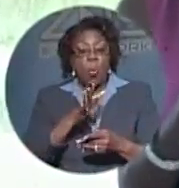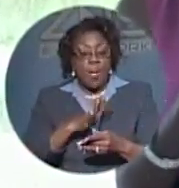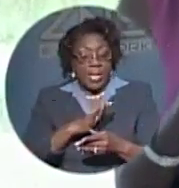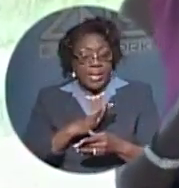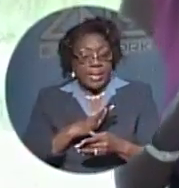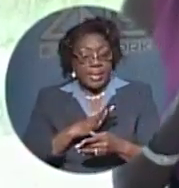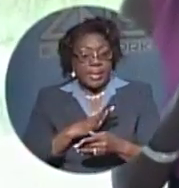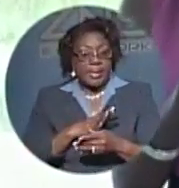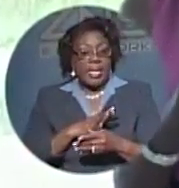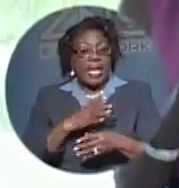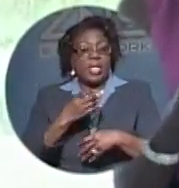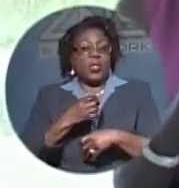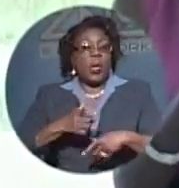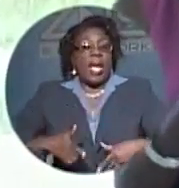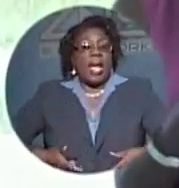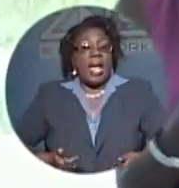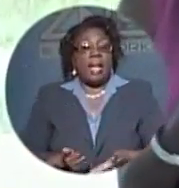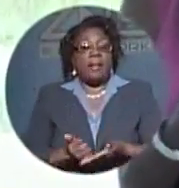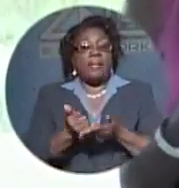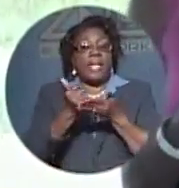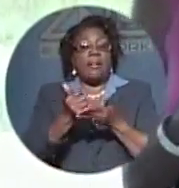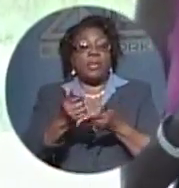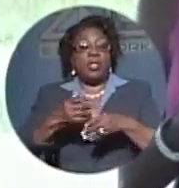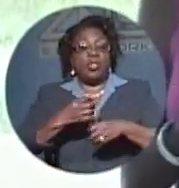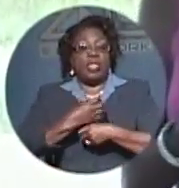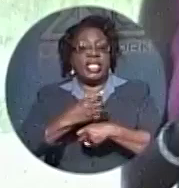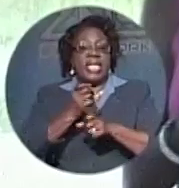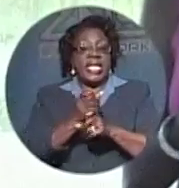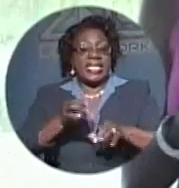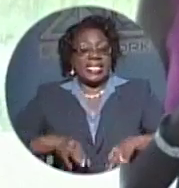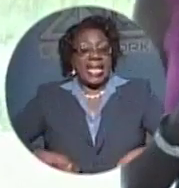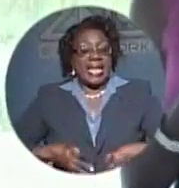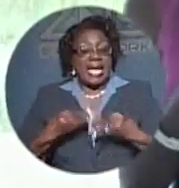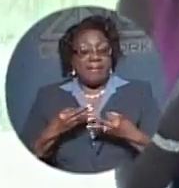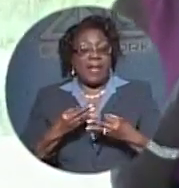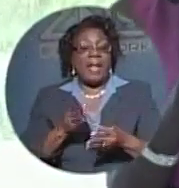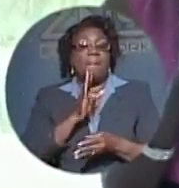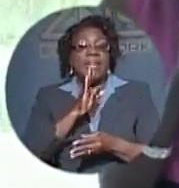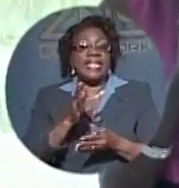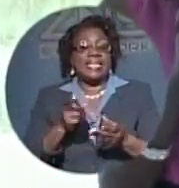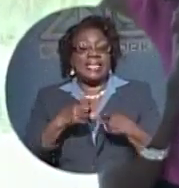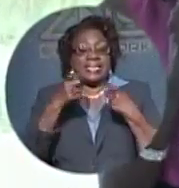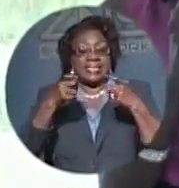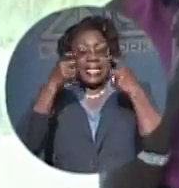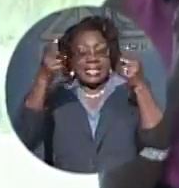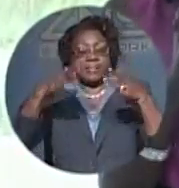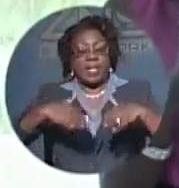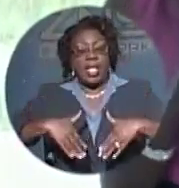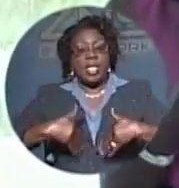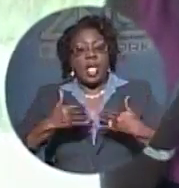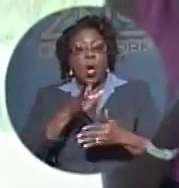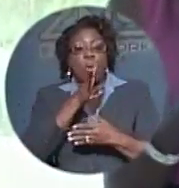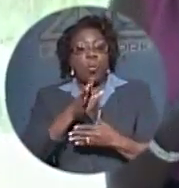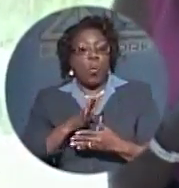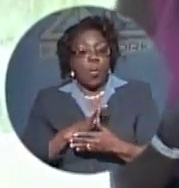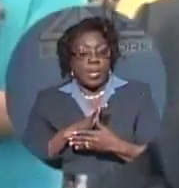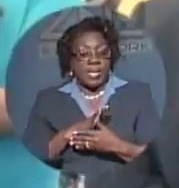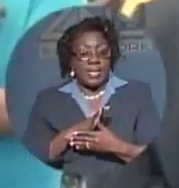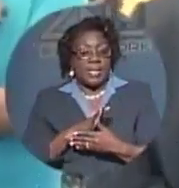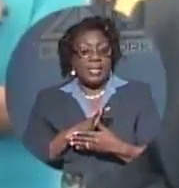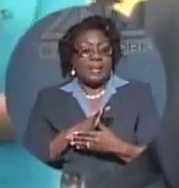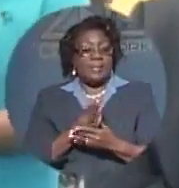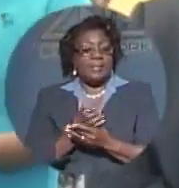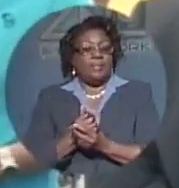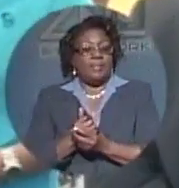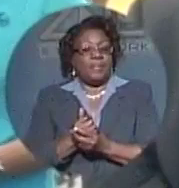and to inspire and produce beautiful and successful young women who are self-confident, self-disciplined, and have a sense of